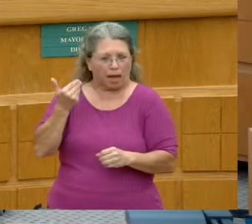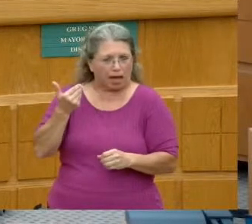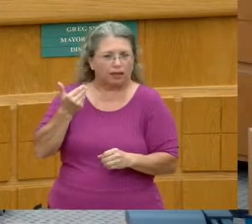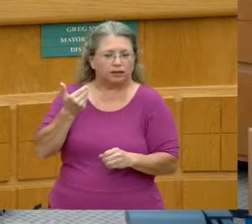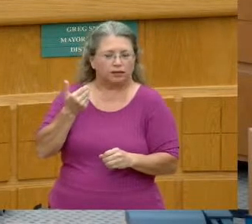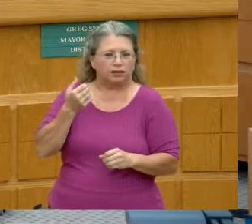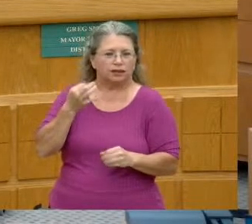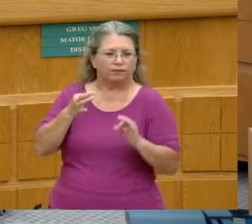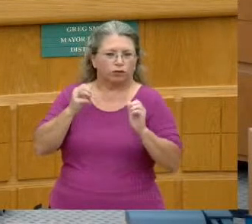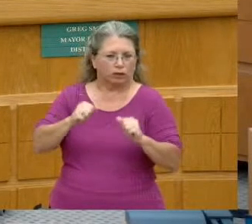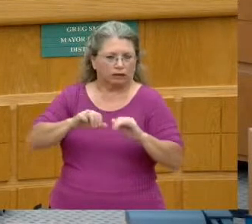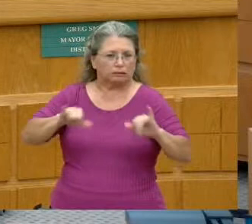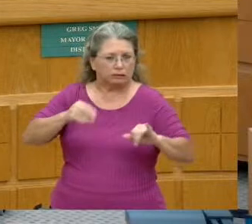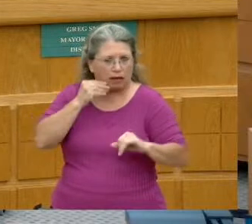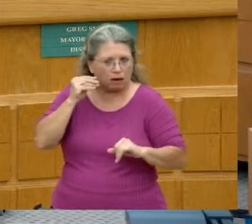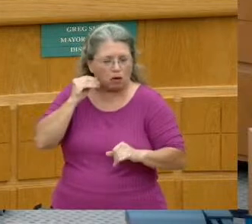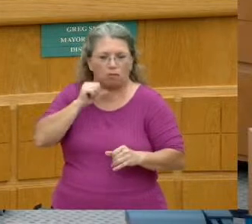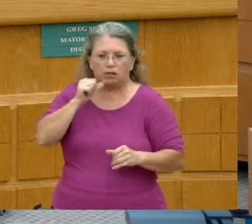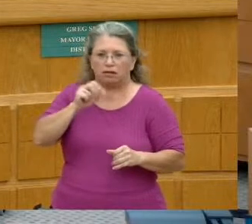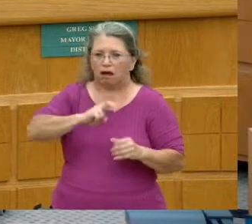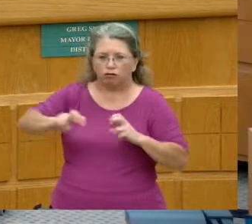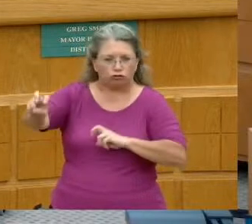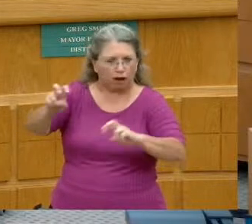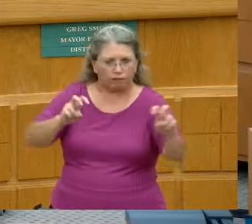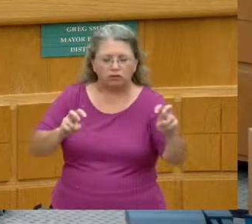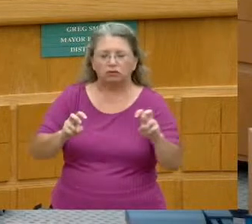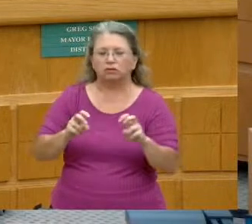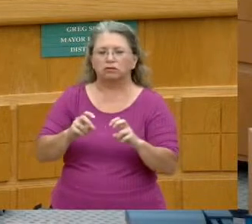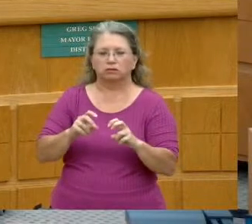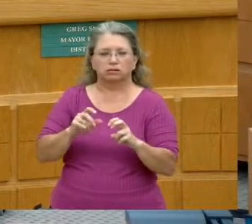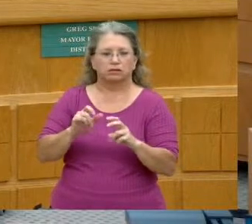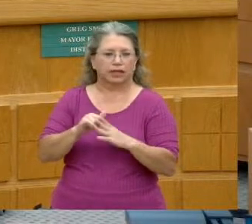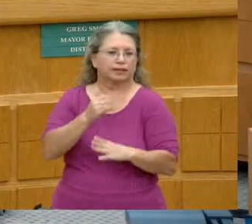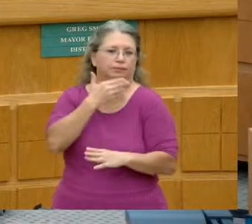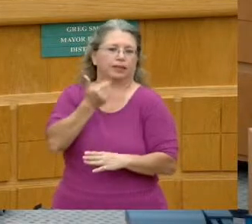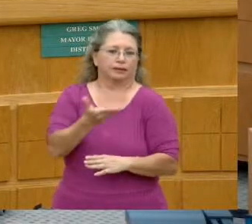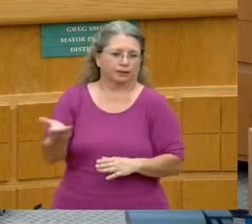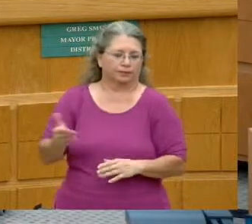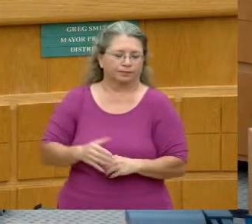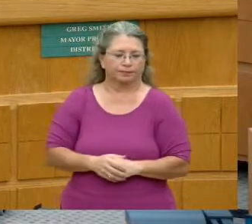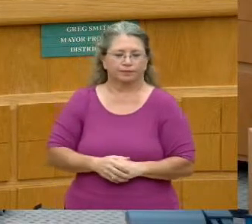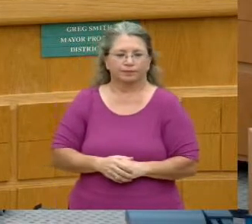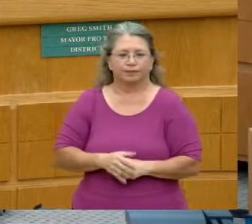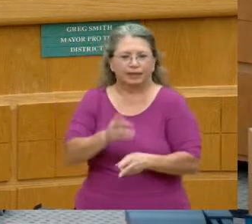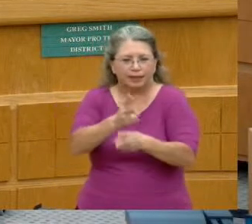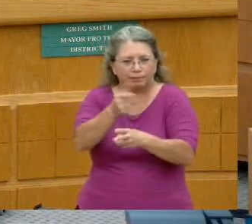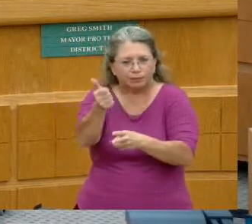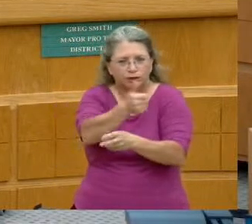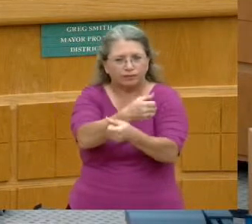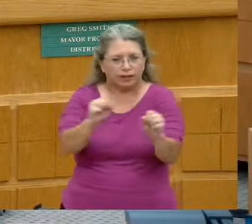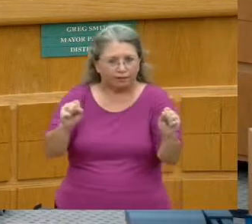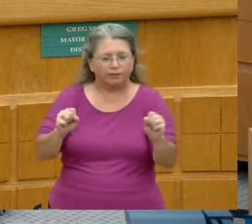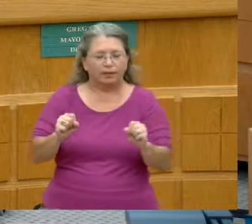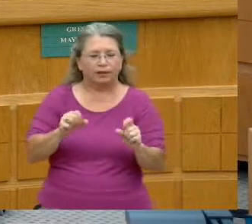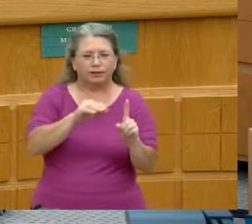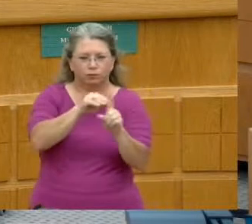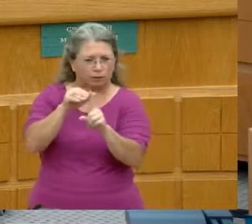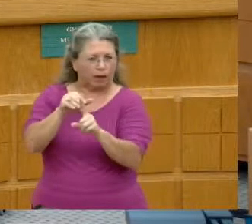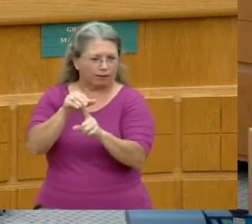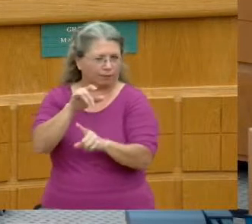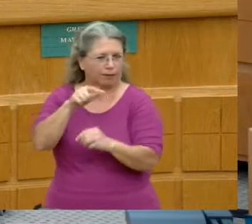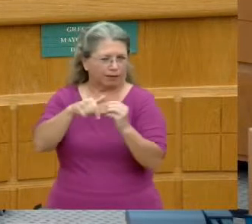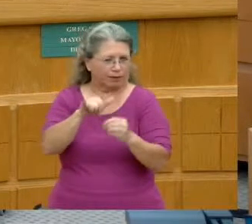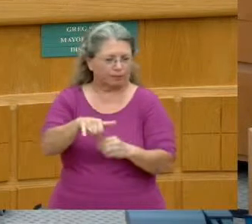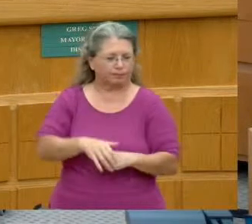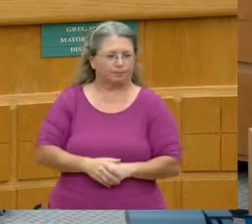engagement in various commercial settings. So those are some of the things that we can do to keep safe. And we just wanted to remind you of those today. One